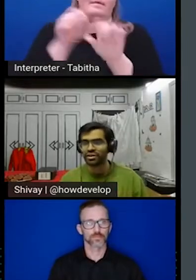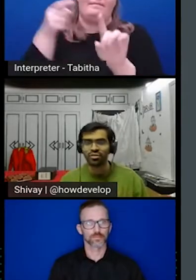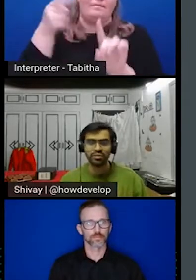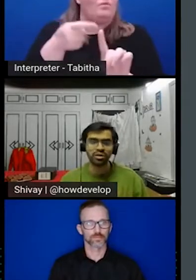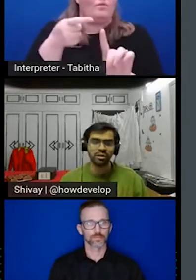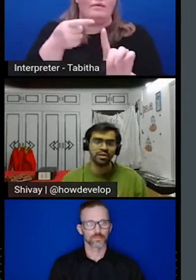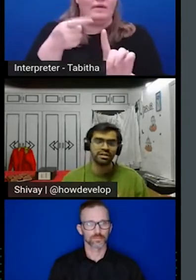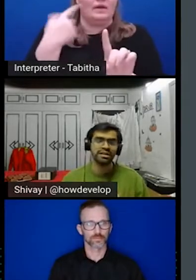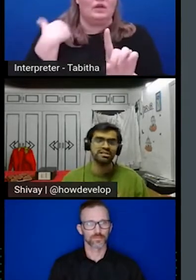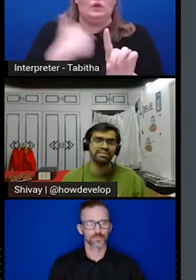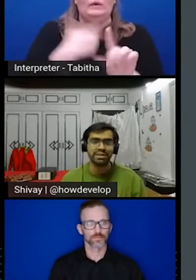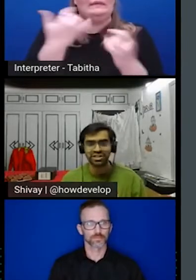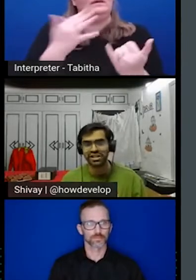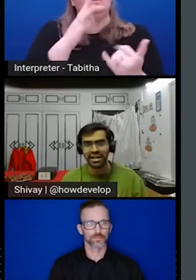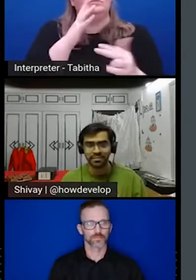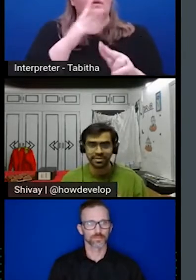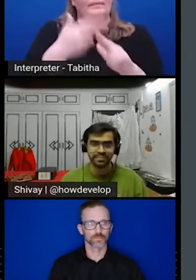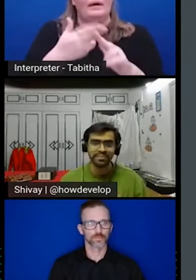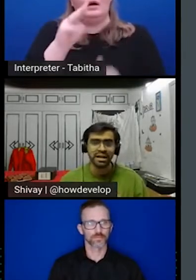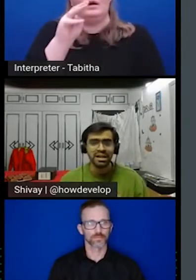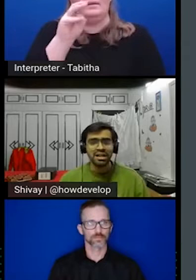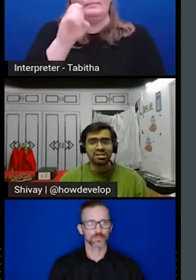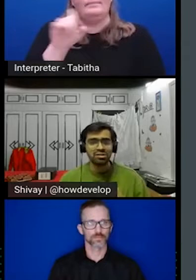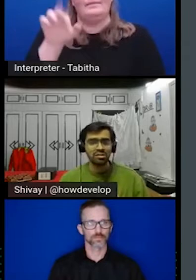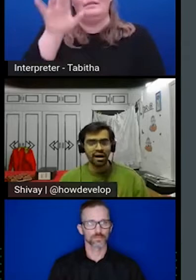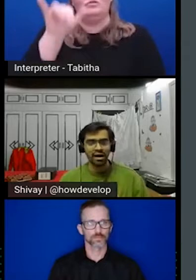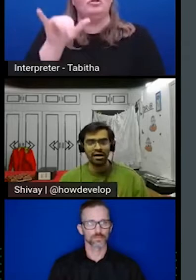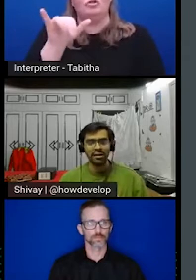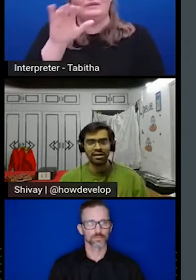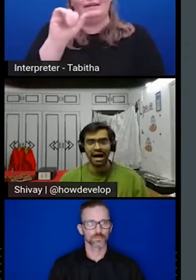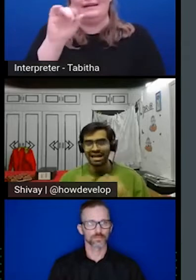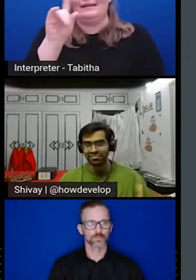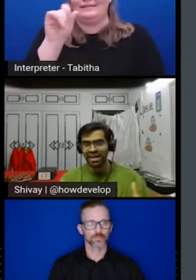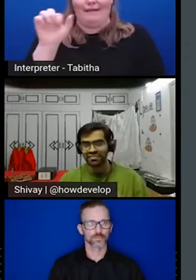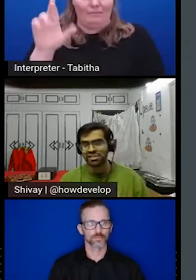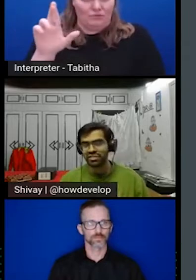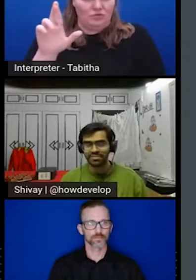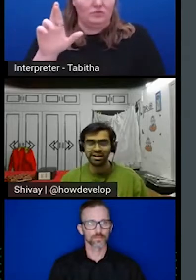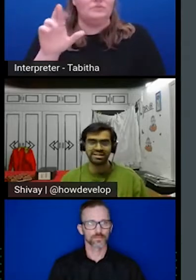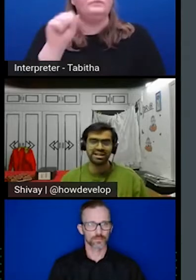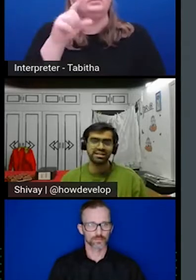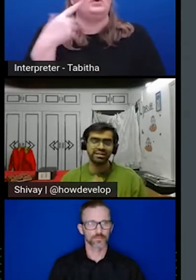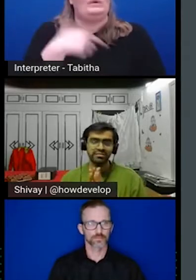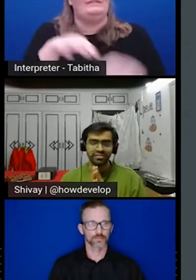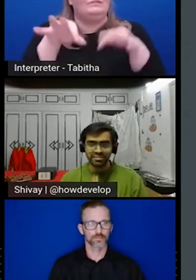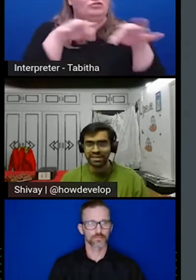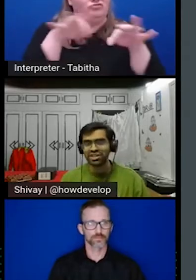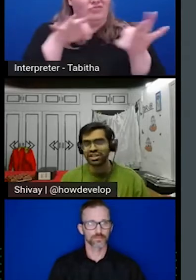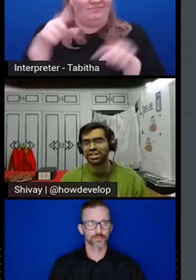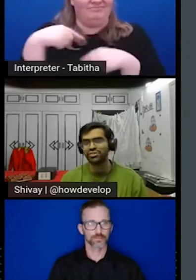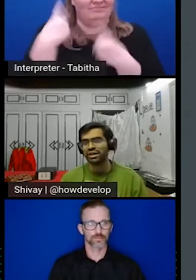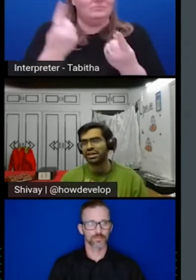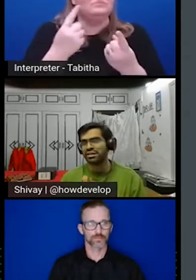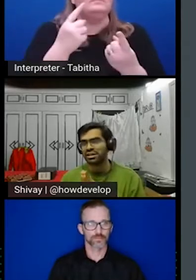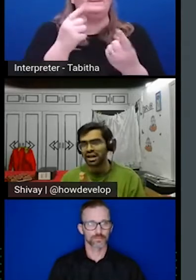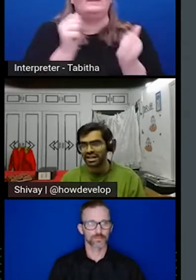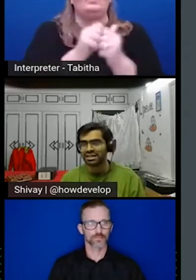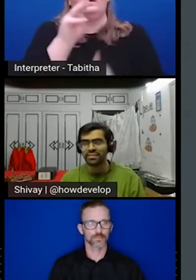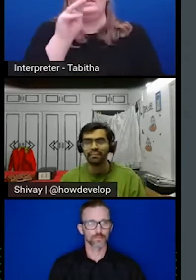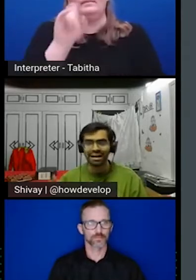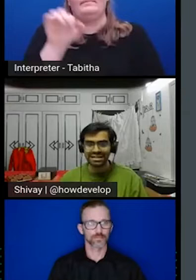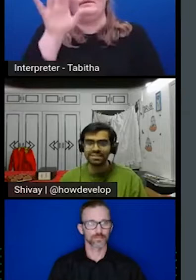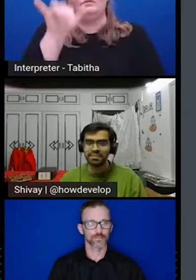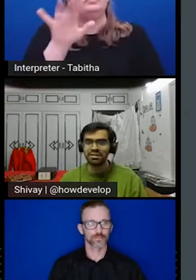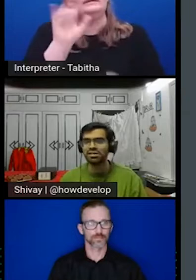we are now going to be talking about is the Meshery adapter. So as we have described, right, that with Meshery, you can